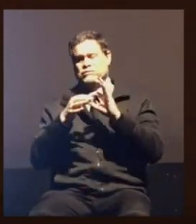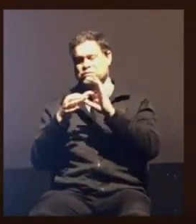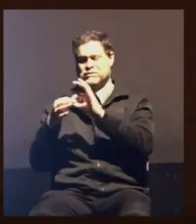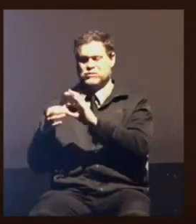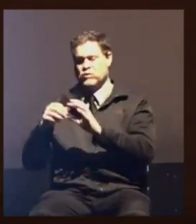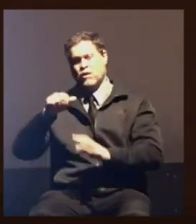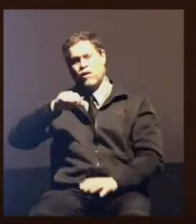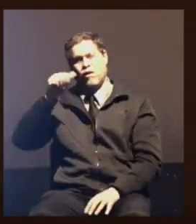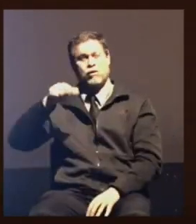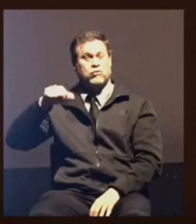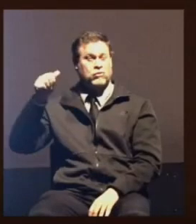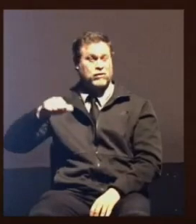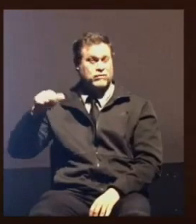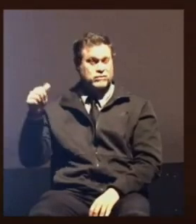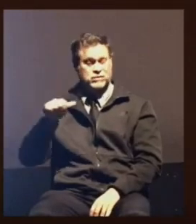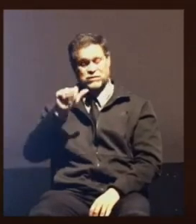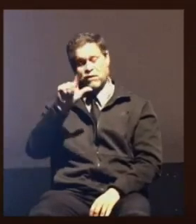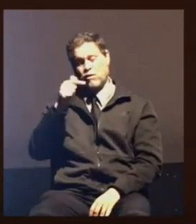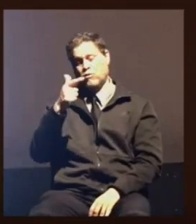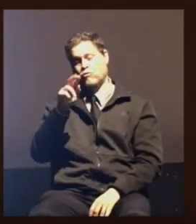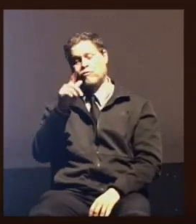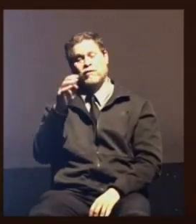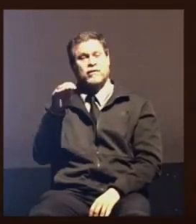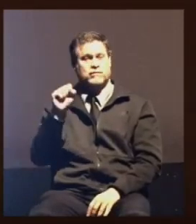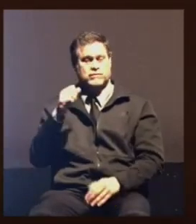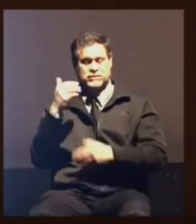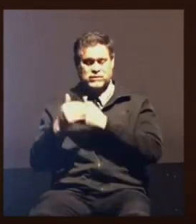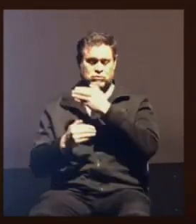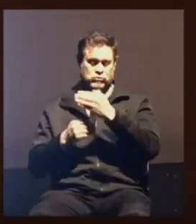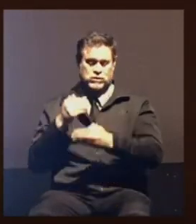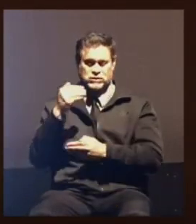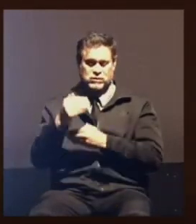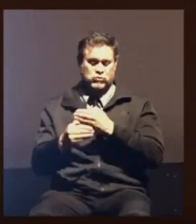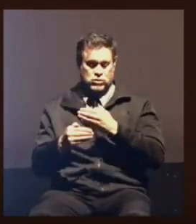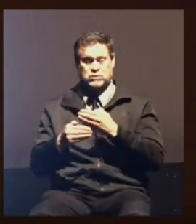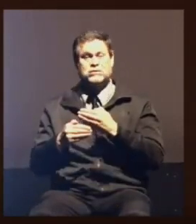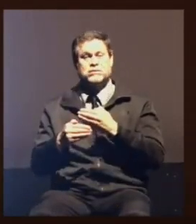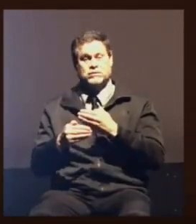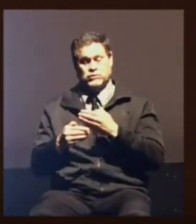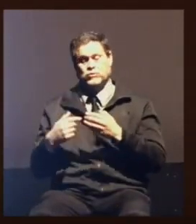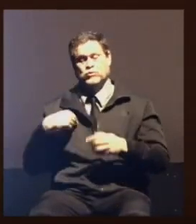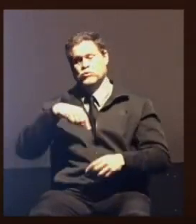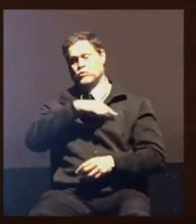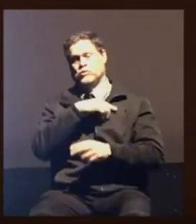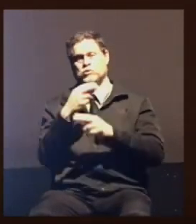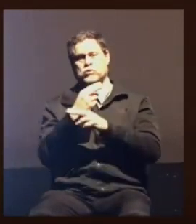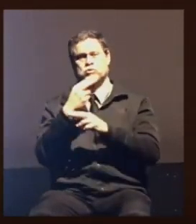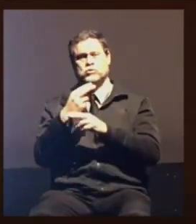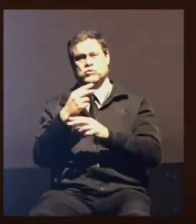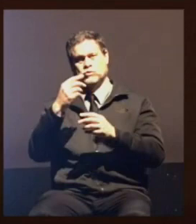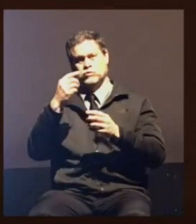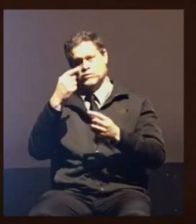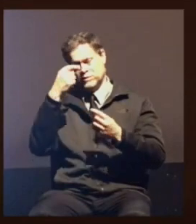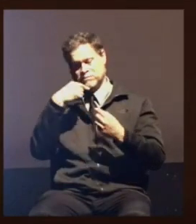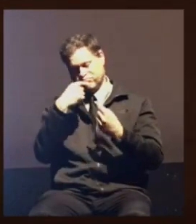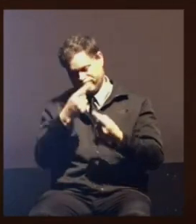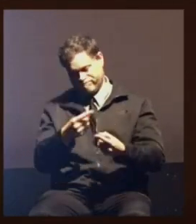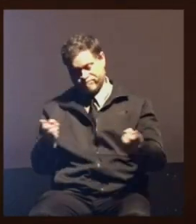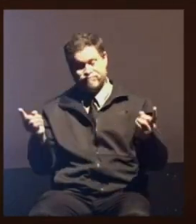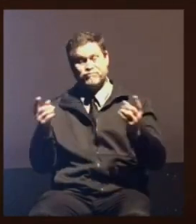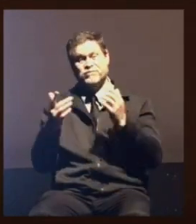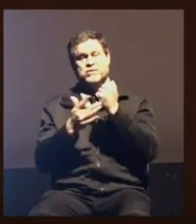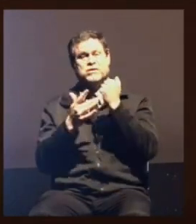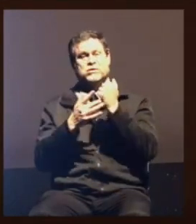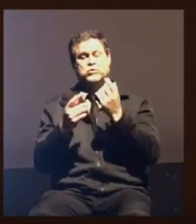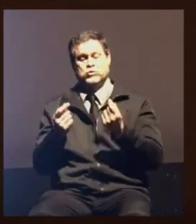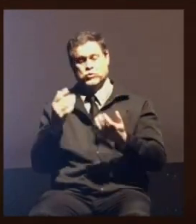algorithms? Algorithms are step-by-step processes that we use to tell our technologies what to do, such